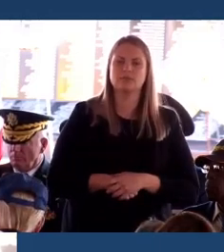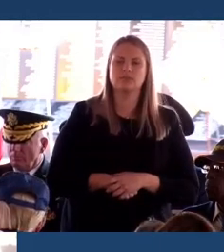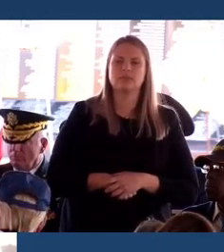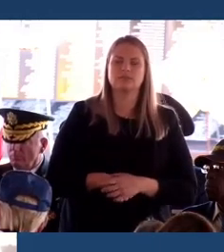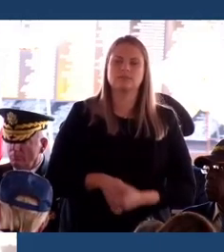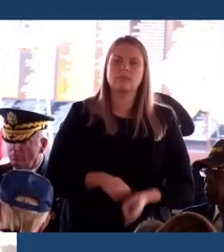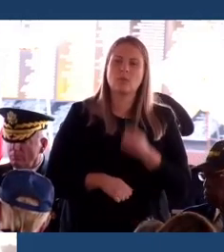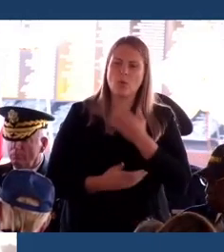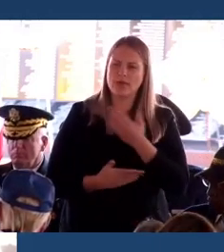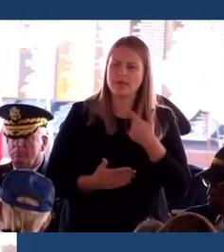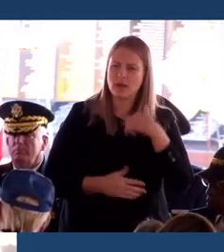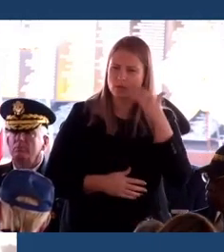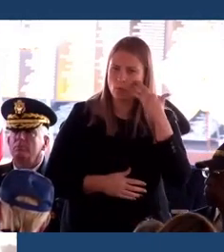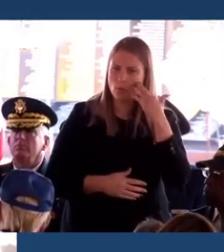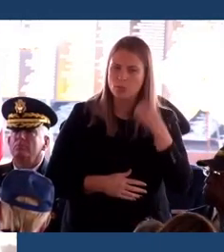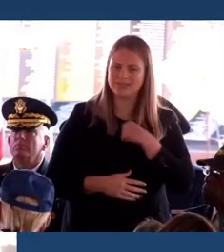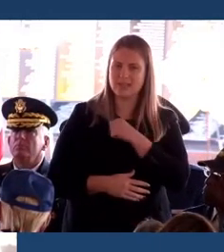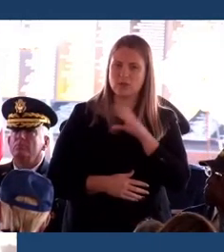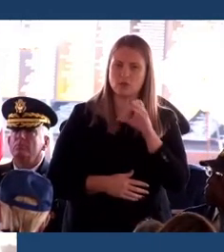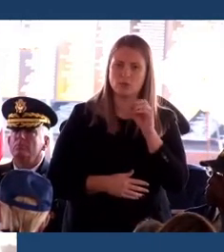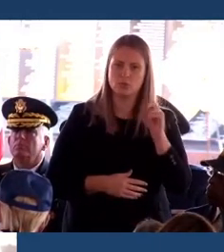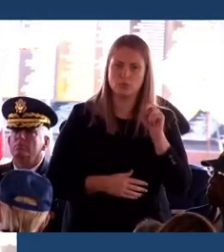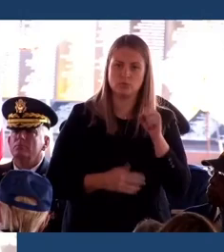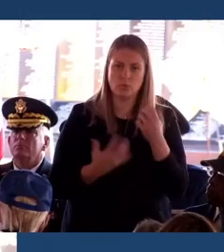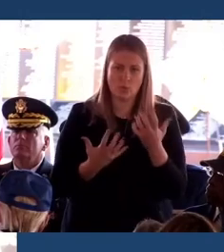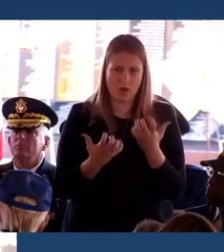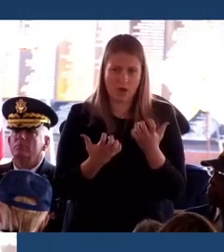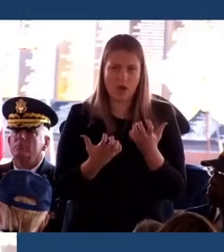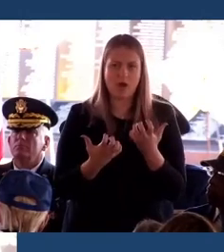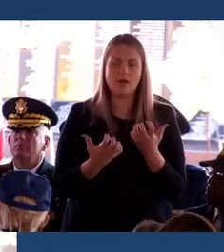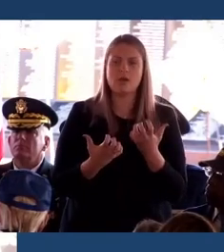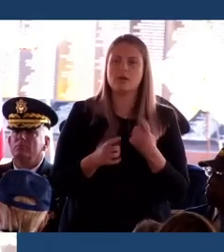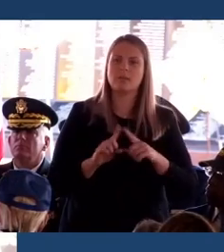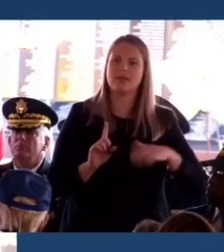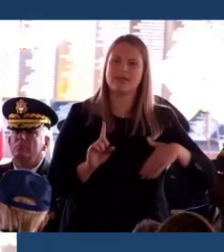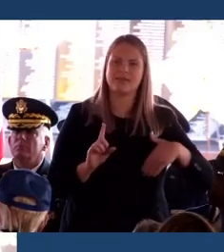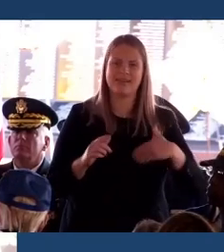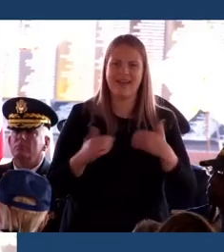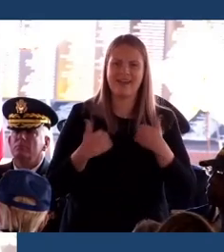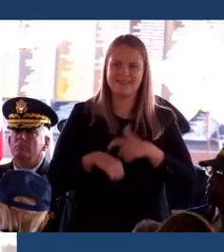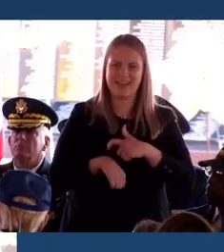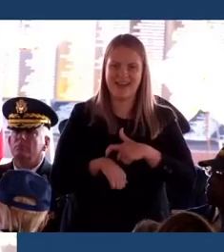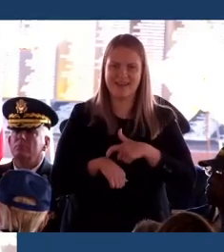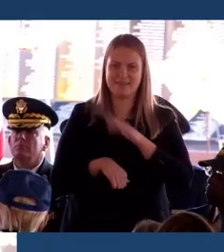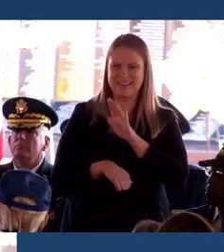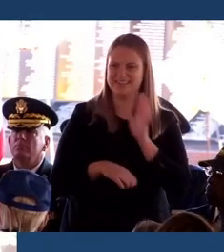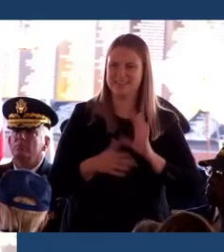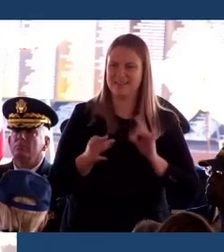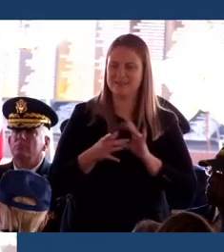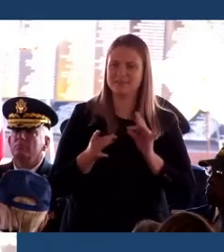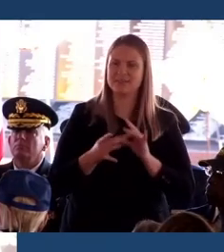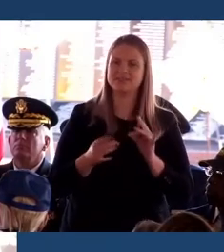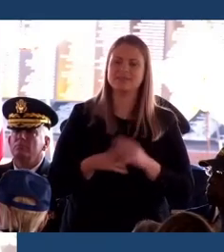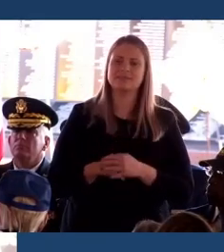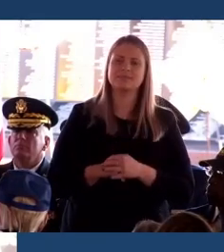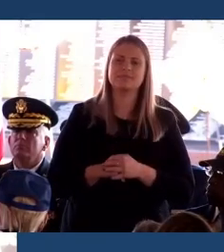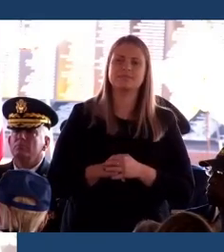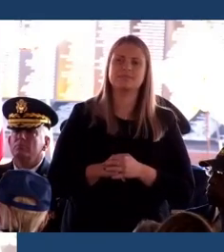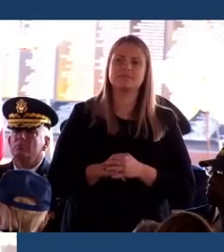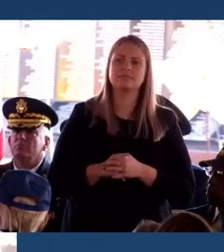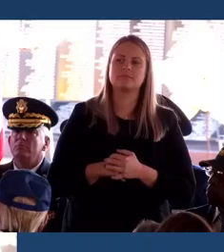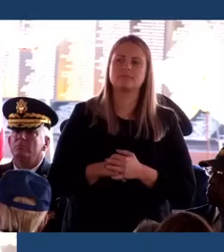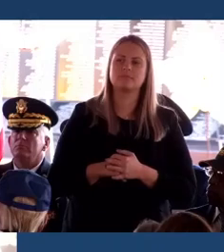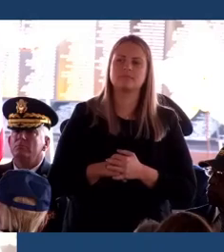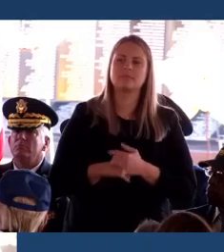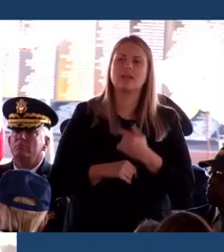thing that I know that Senator Coons wanted to do and did not get a chance to do in his remarks, and that